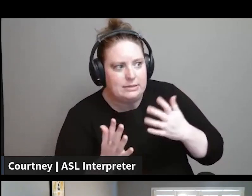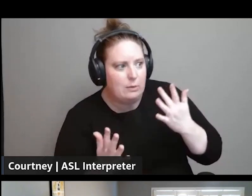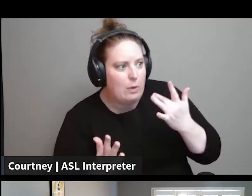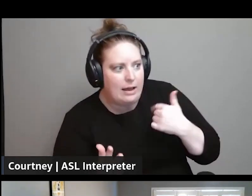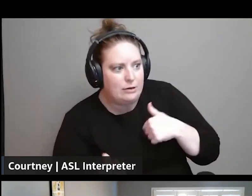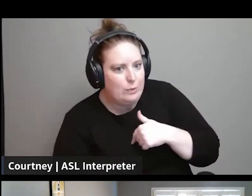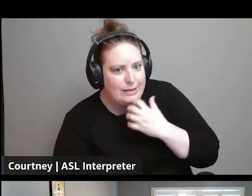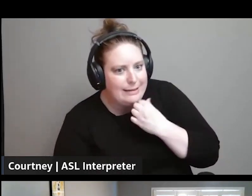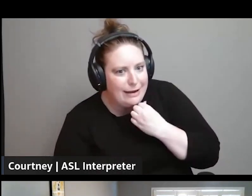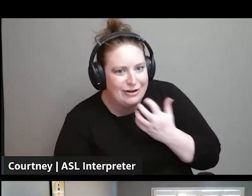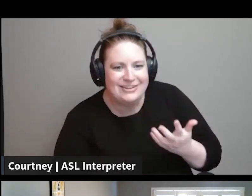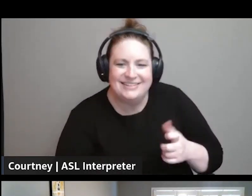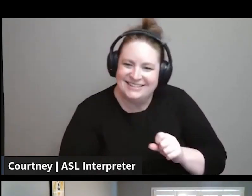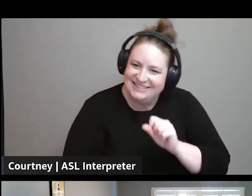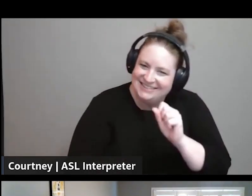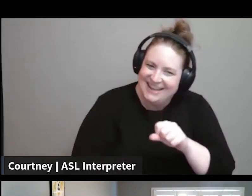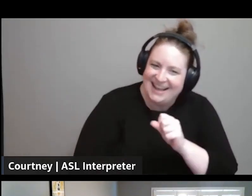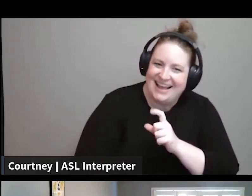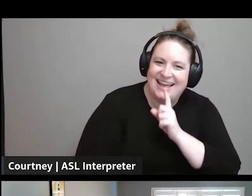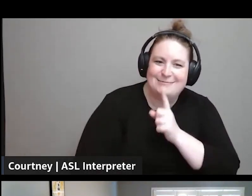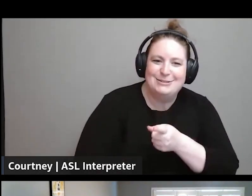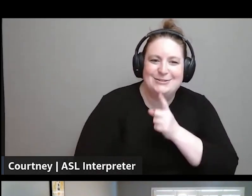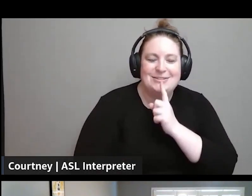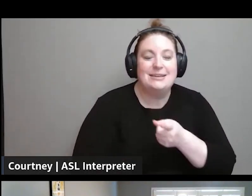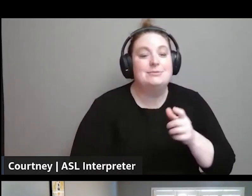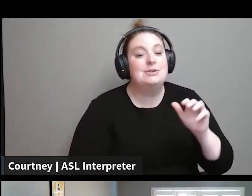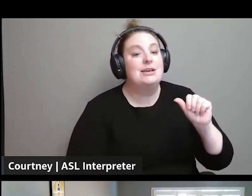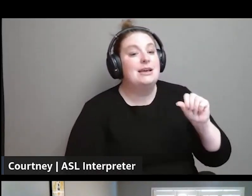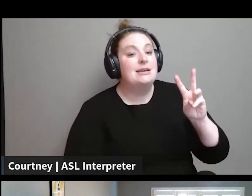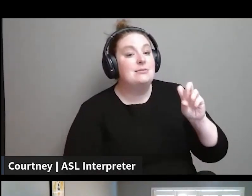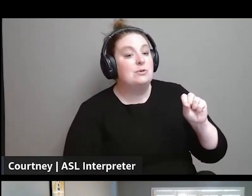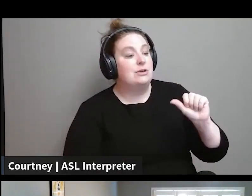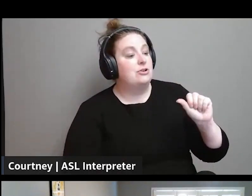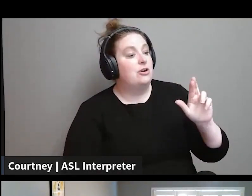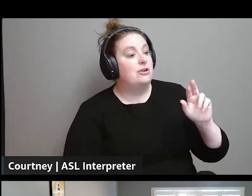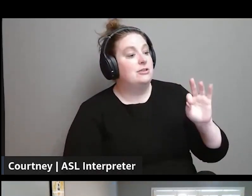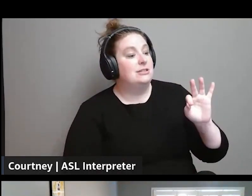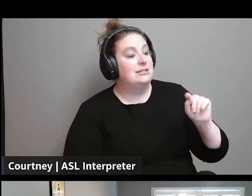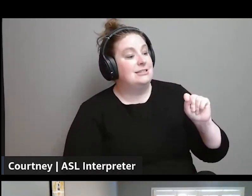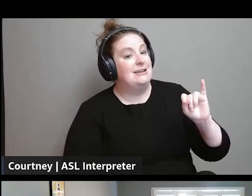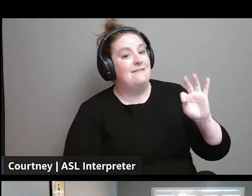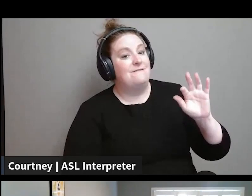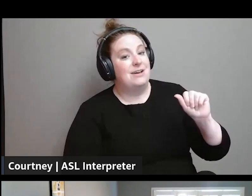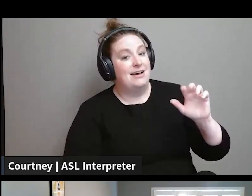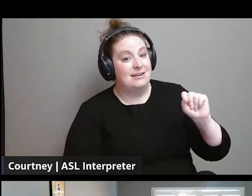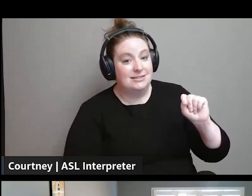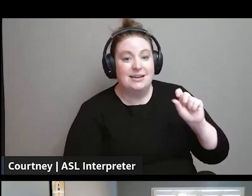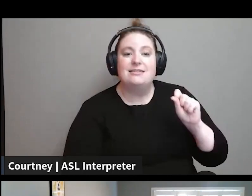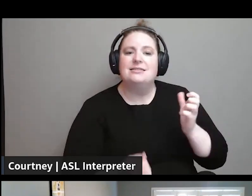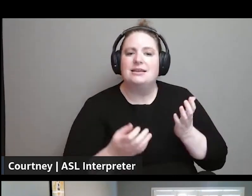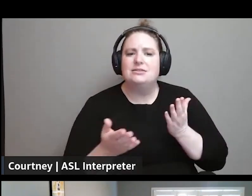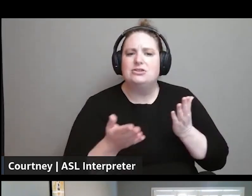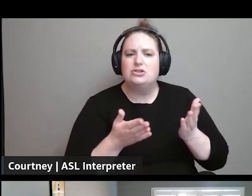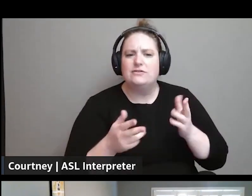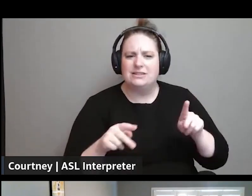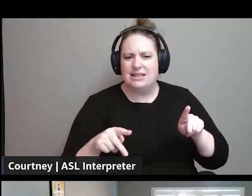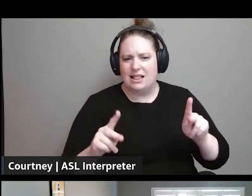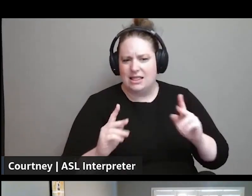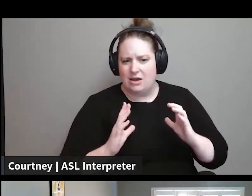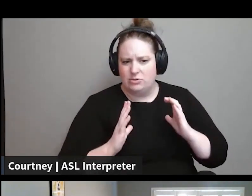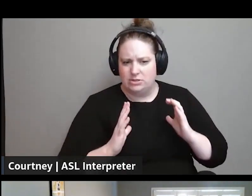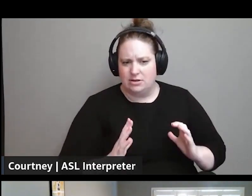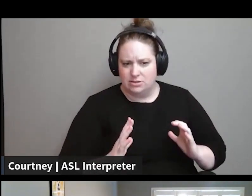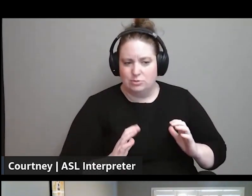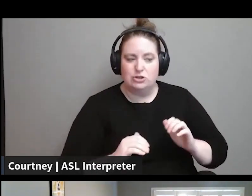Yeah, absolutely. So, AWS Artifact is basically a service that allows customers